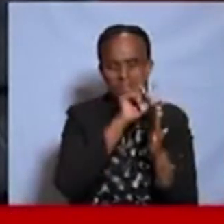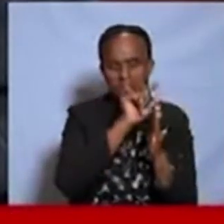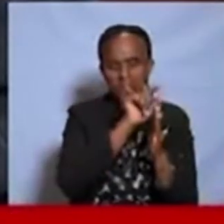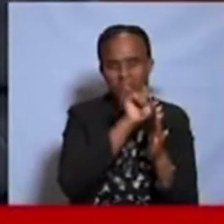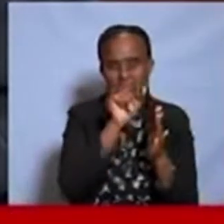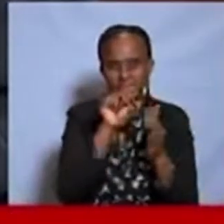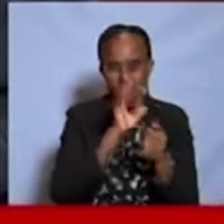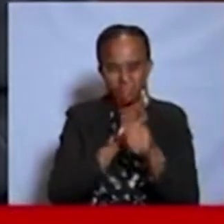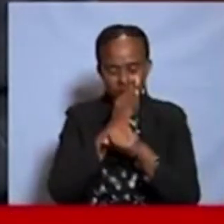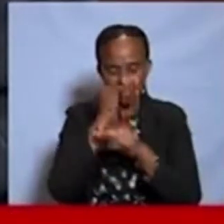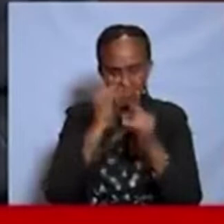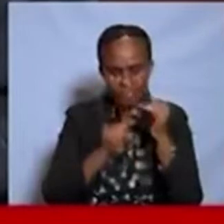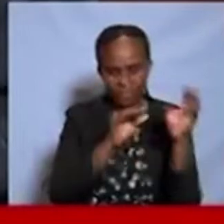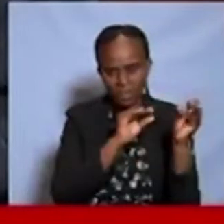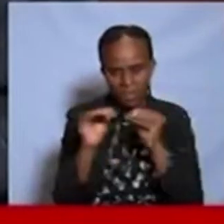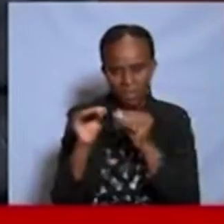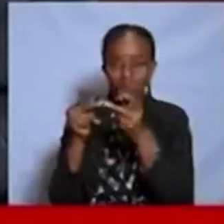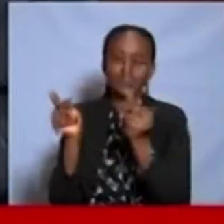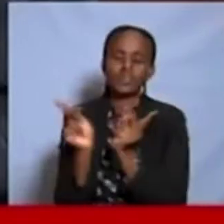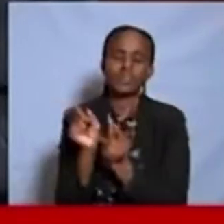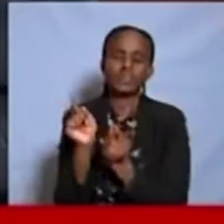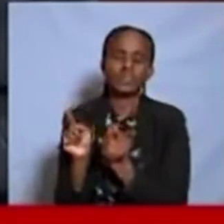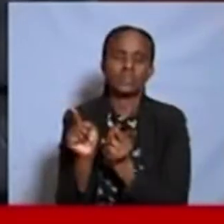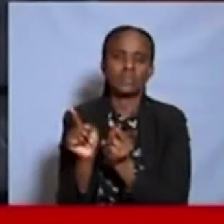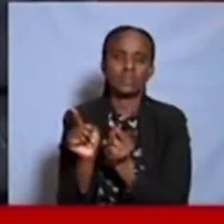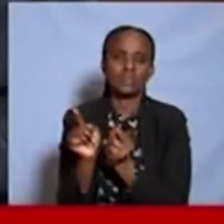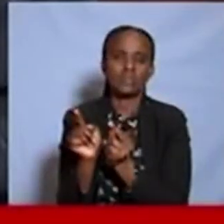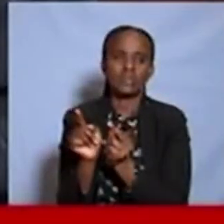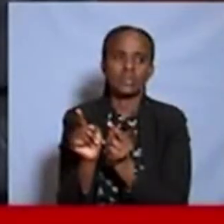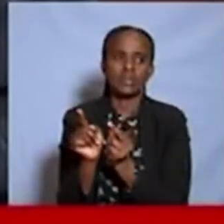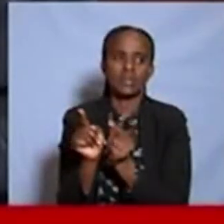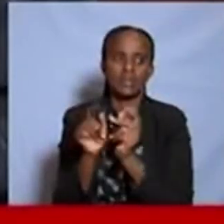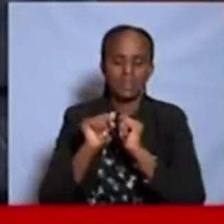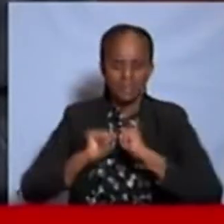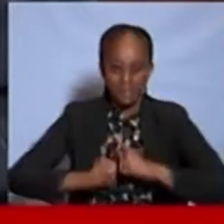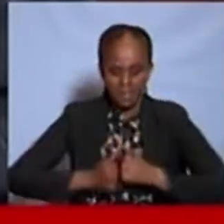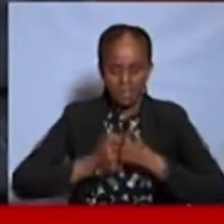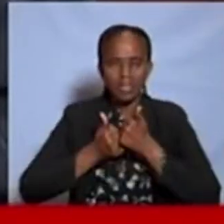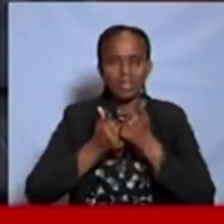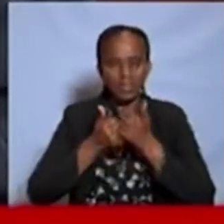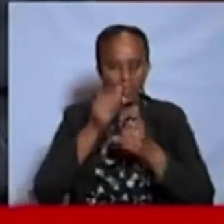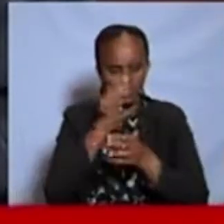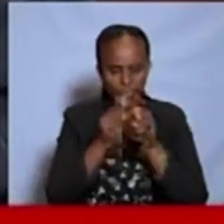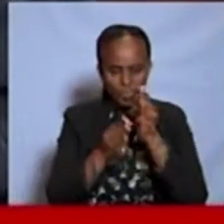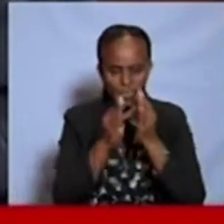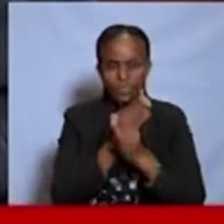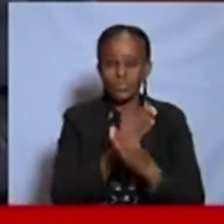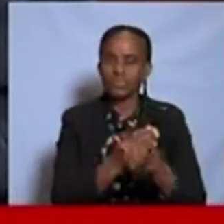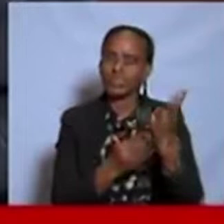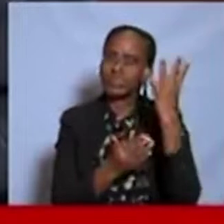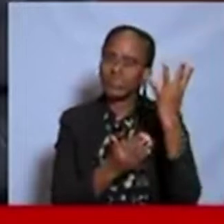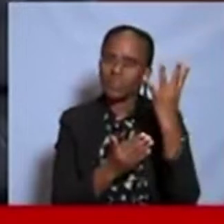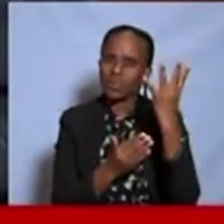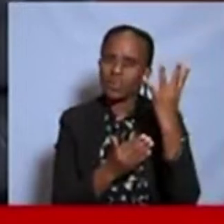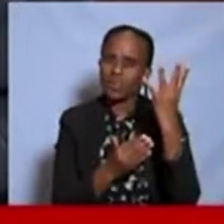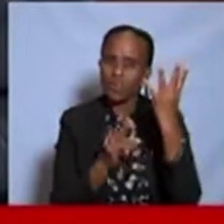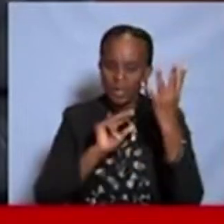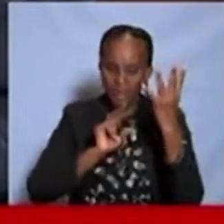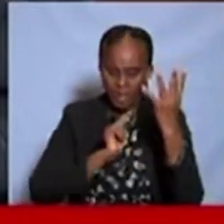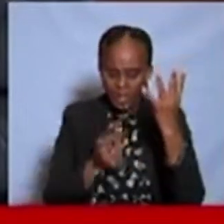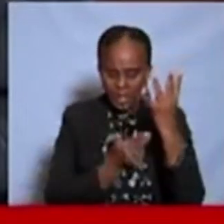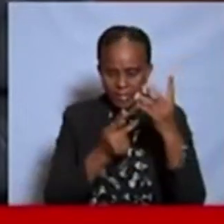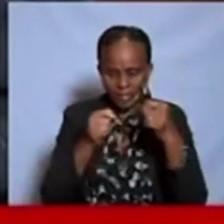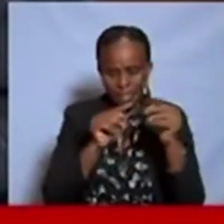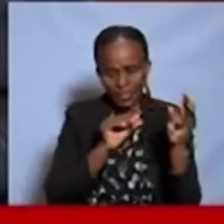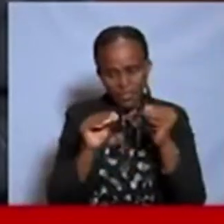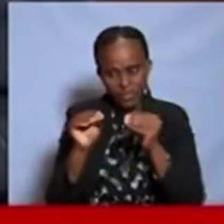Thereafter, we moved to site, and then we did 4 structures. As we were trying to go to the